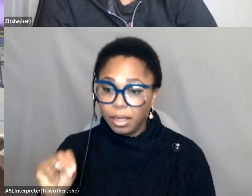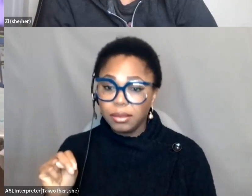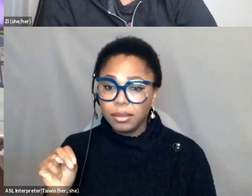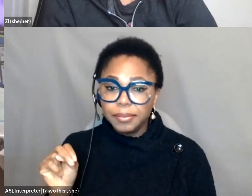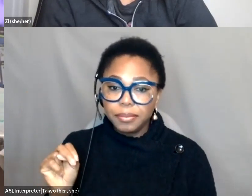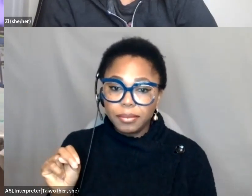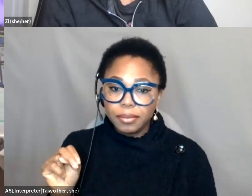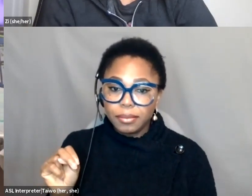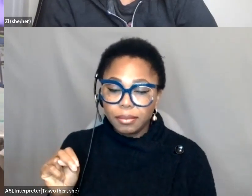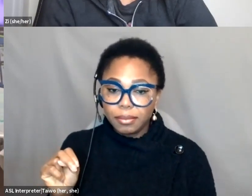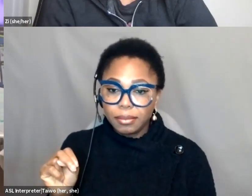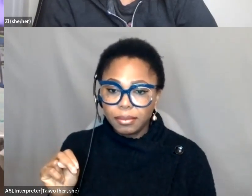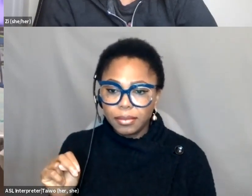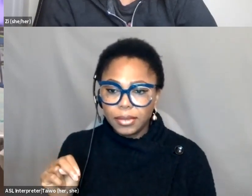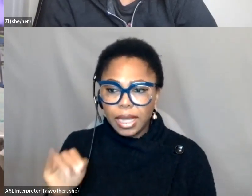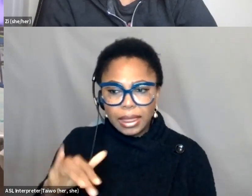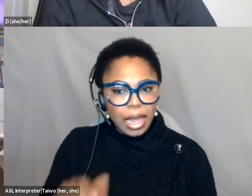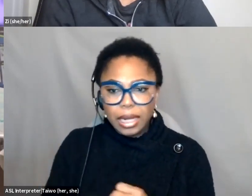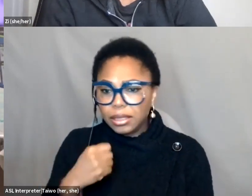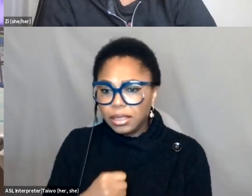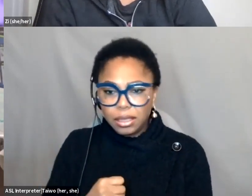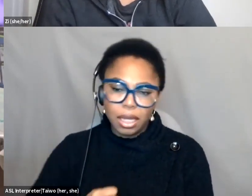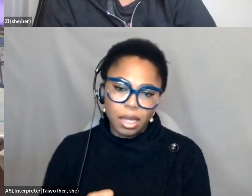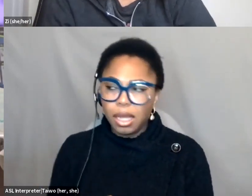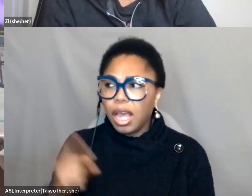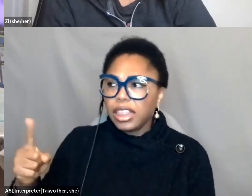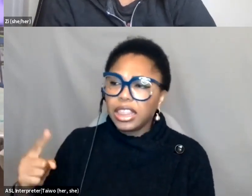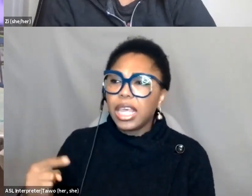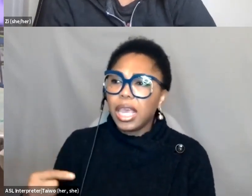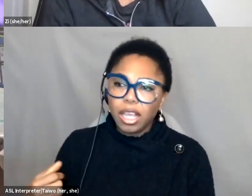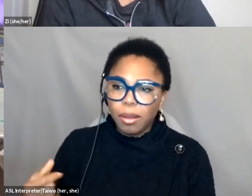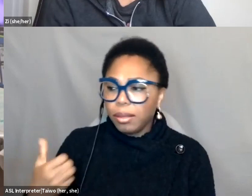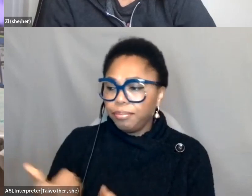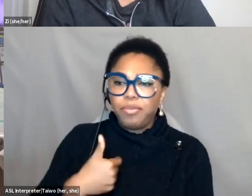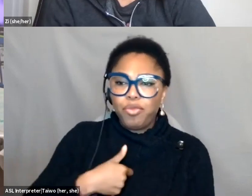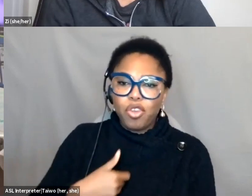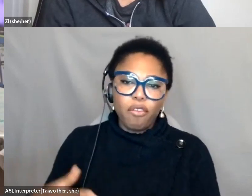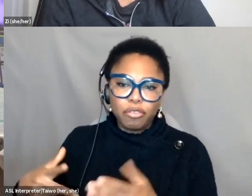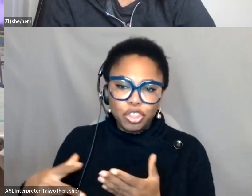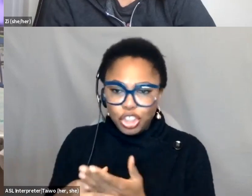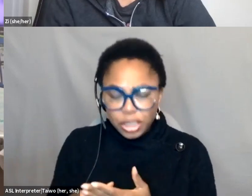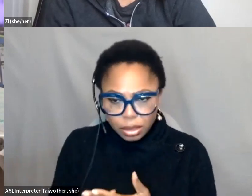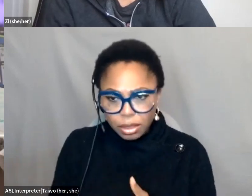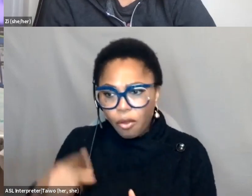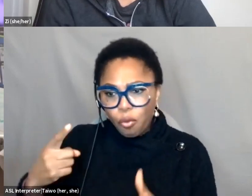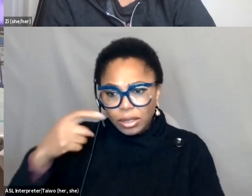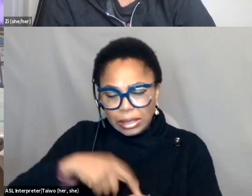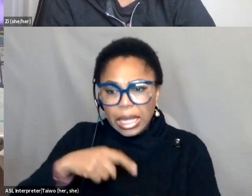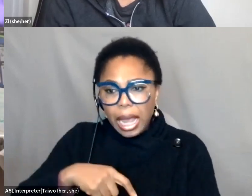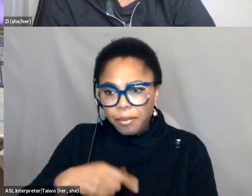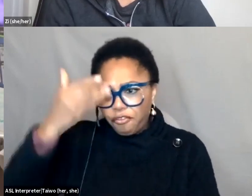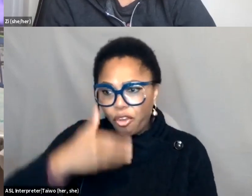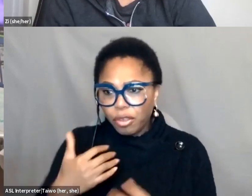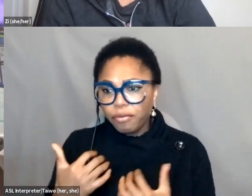MOUNTAIN. That year, I was accused of cheating three times, once in front of the whole class. That